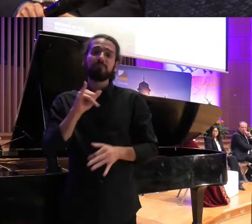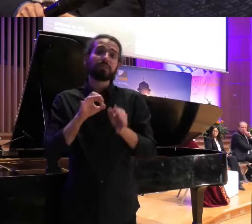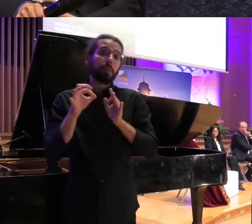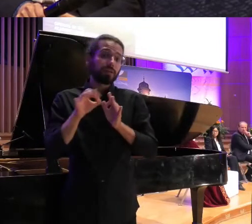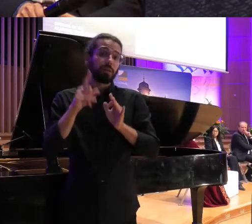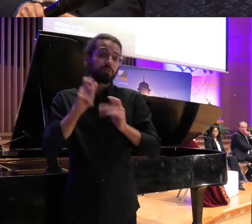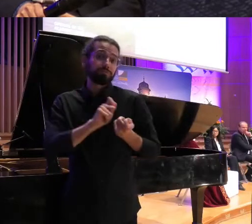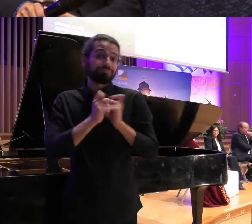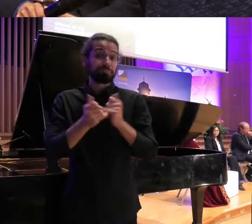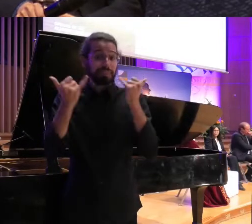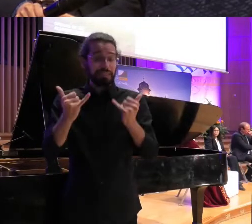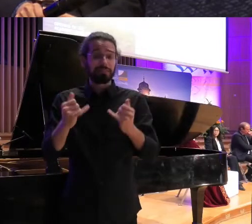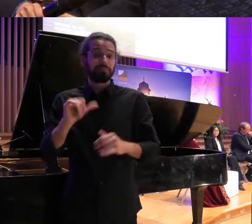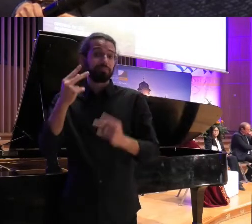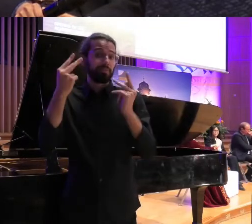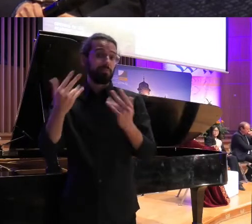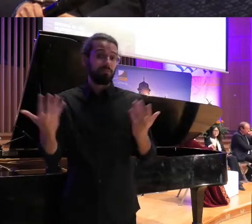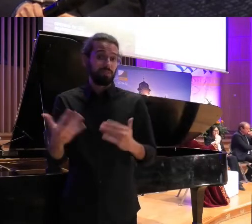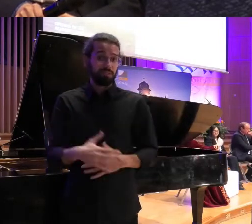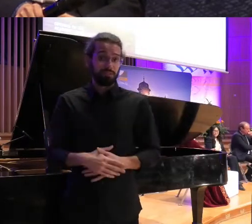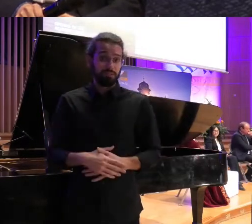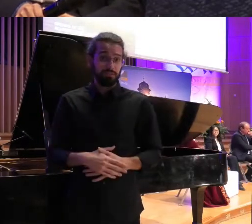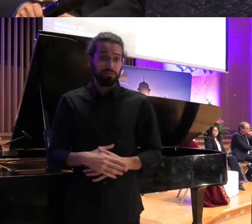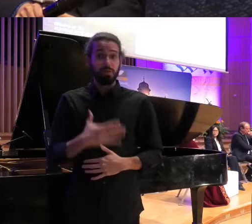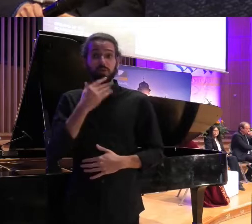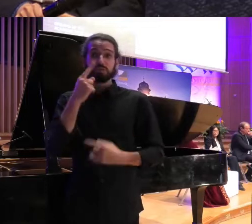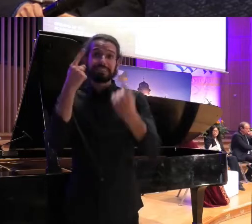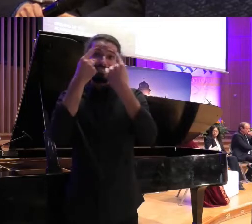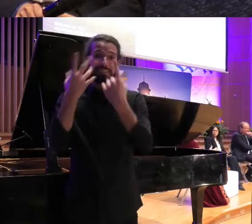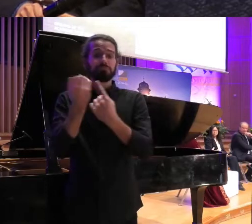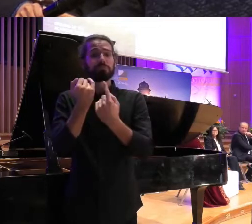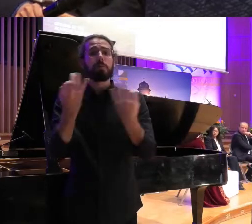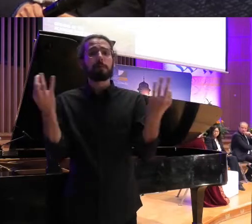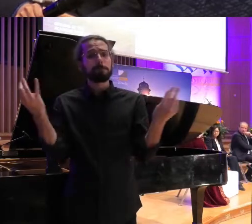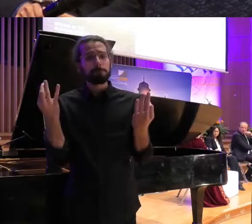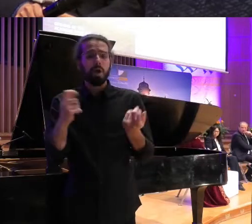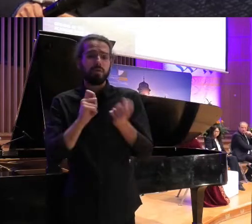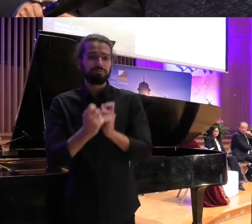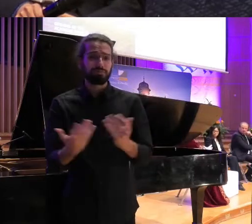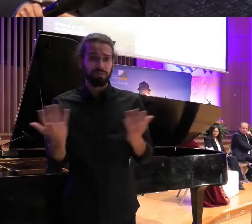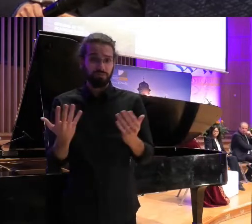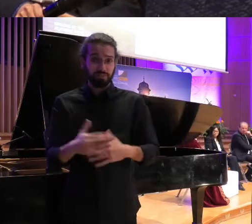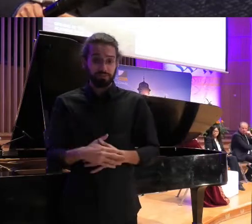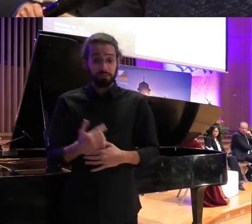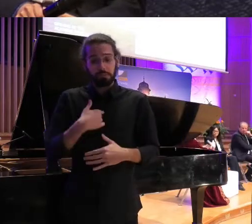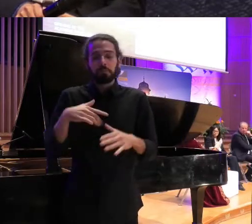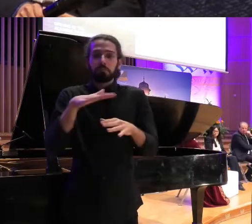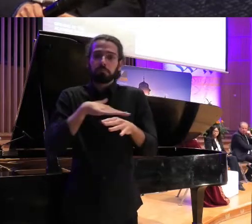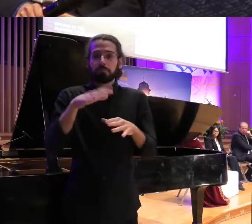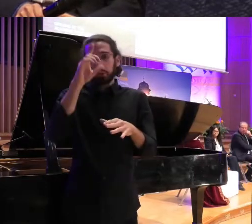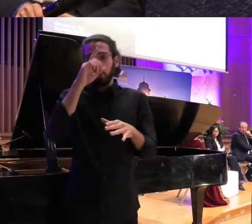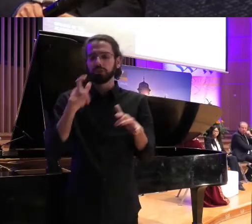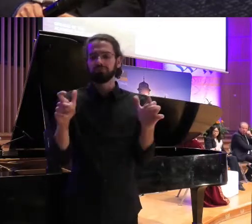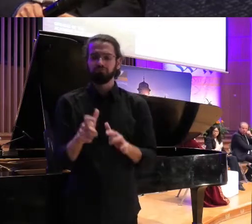couple of years? So what to reach these goals? Or is that relevant at all? Because we are a small country, right? And the question